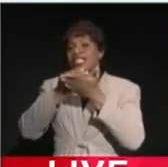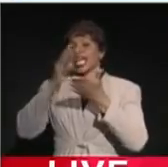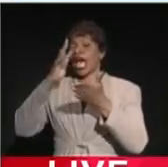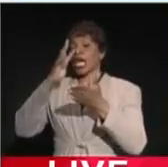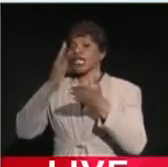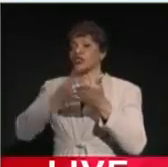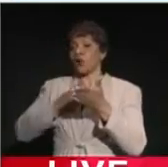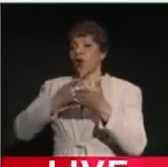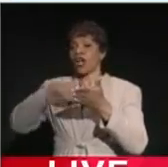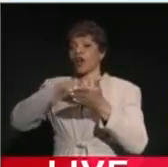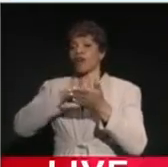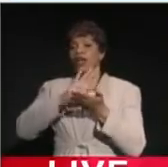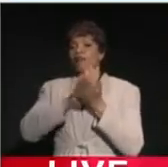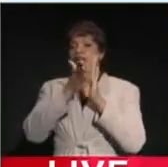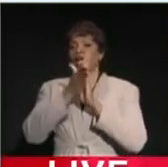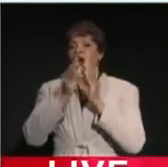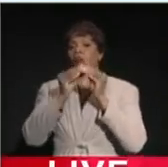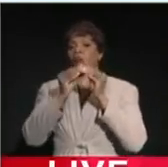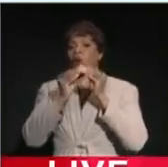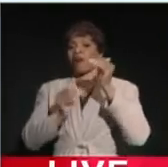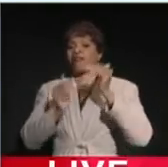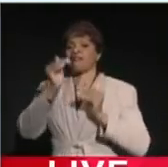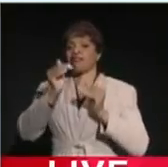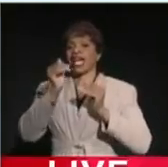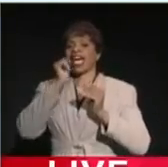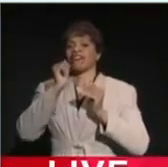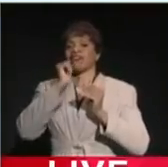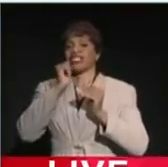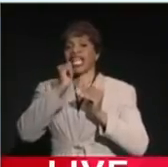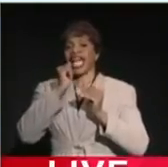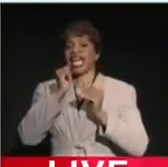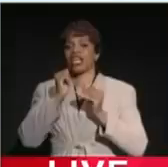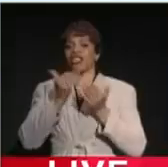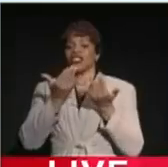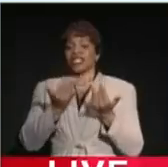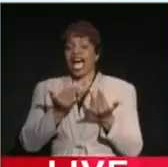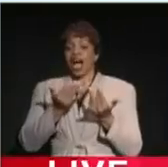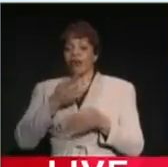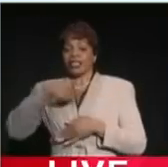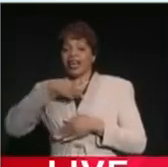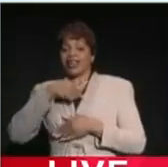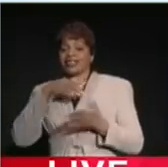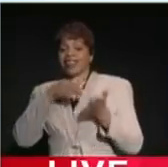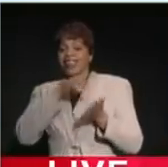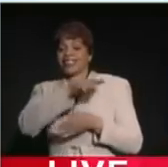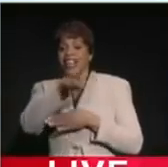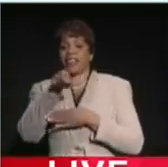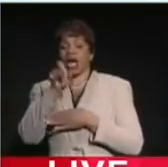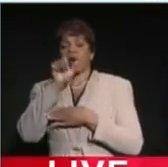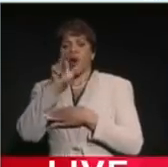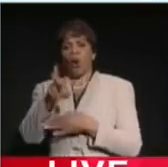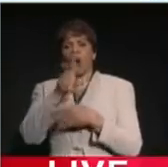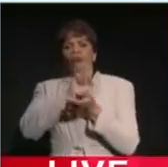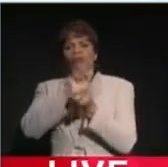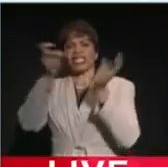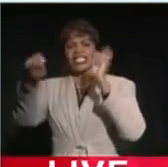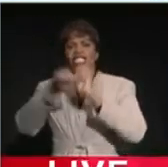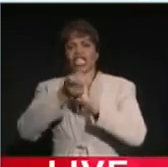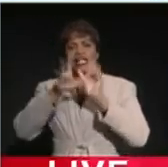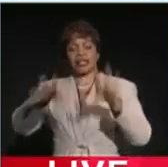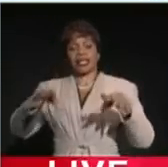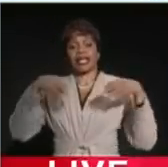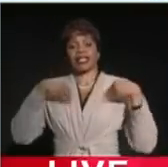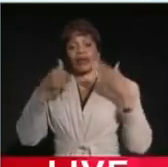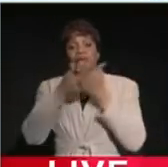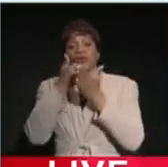more unfair by the day, and it's constant us against them. Or we could turn the page and embrace change and new leadership